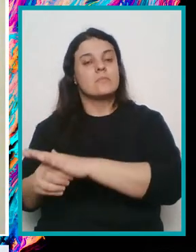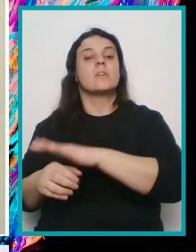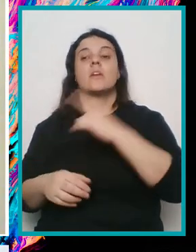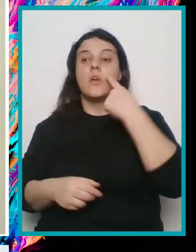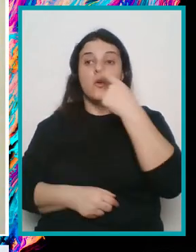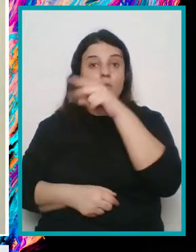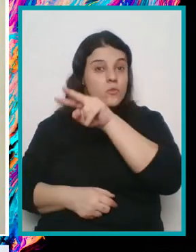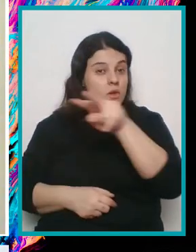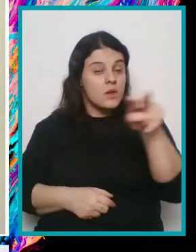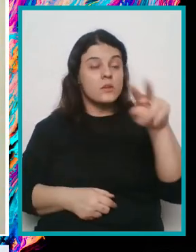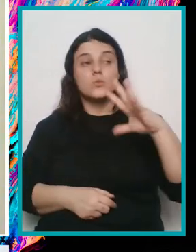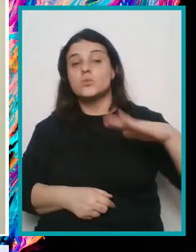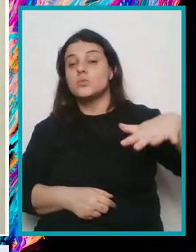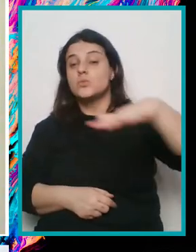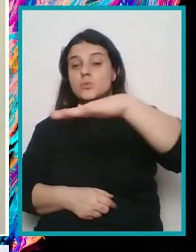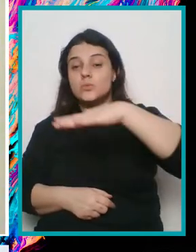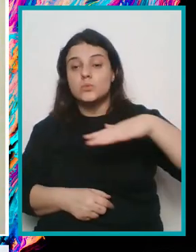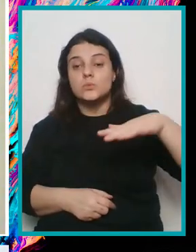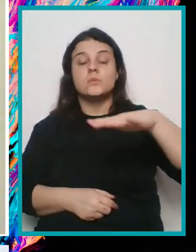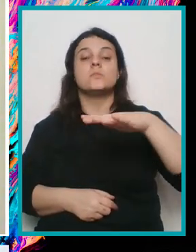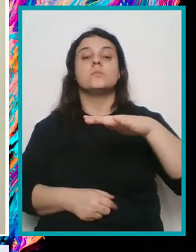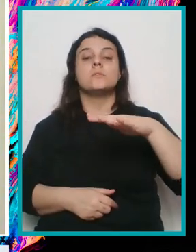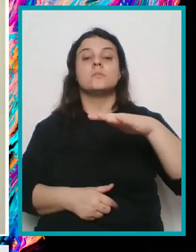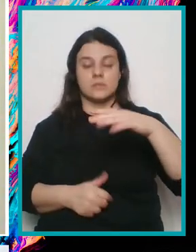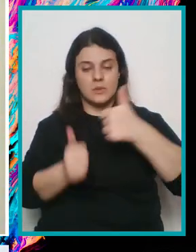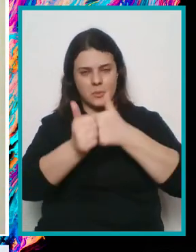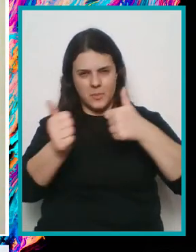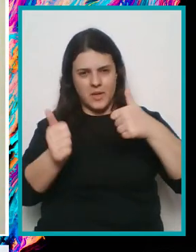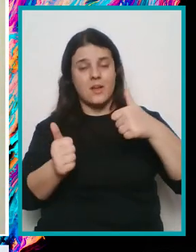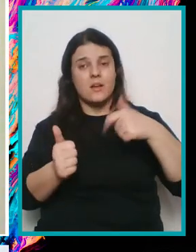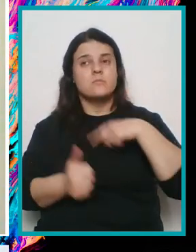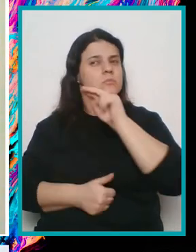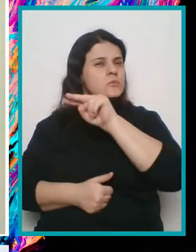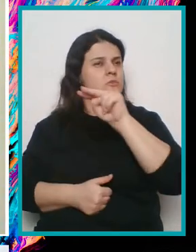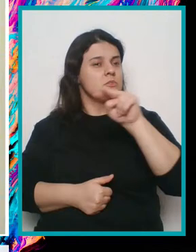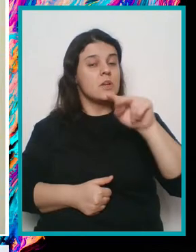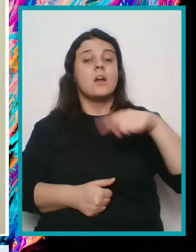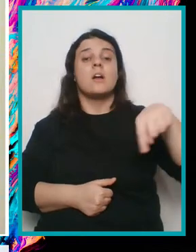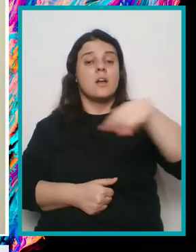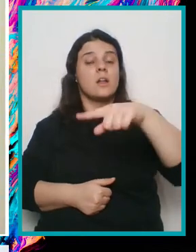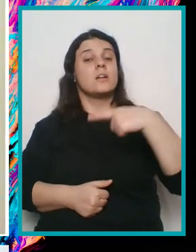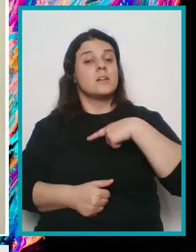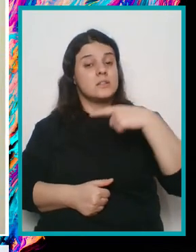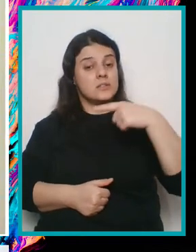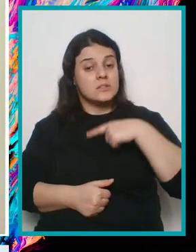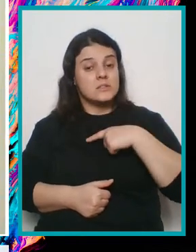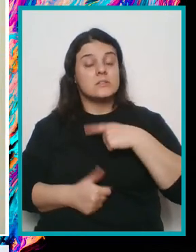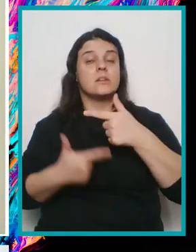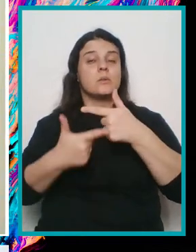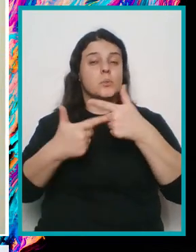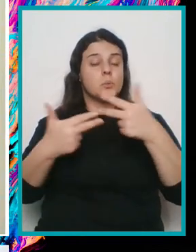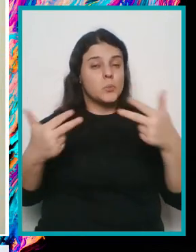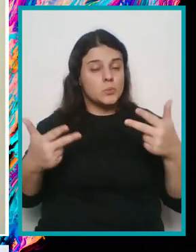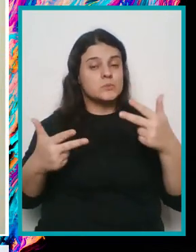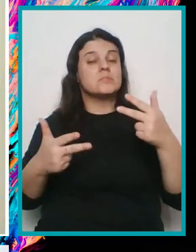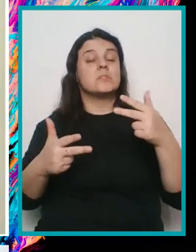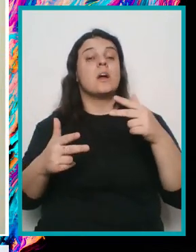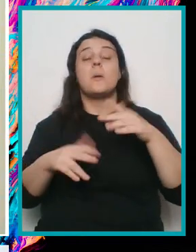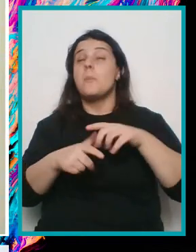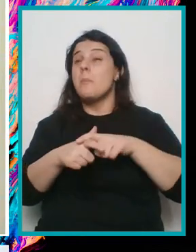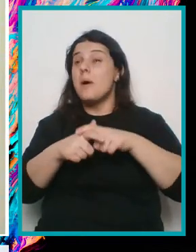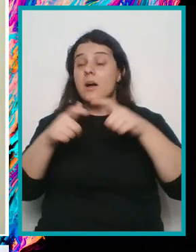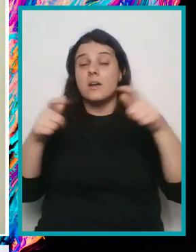communities are of people of color, communities that are surrounded by so much pollution, Most of them